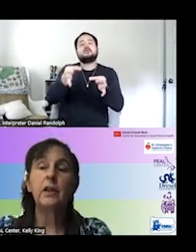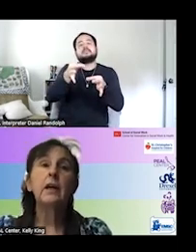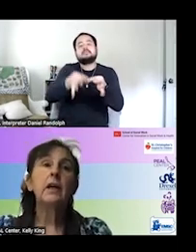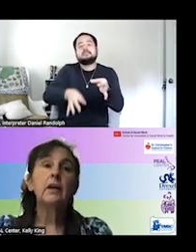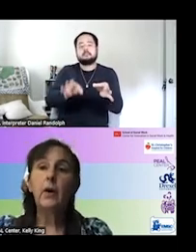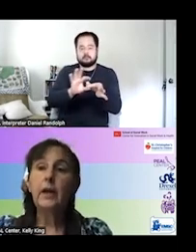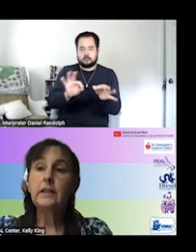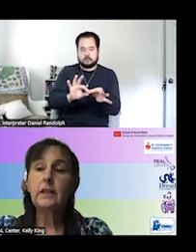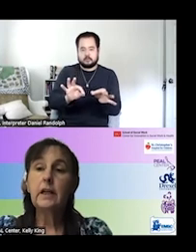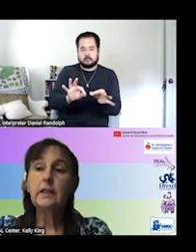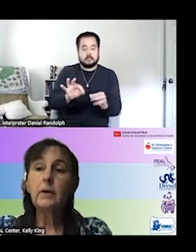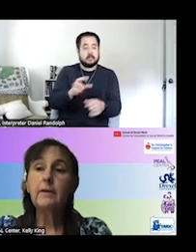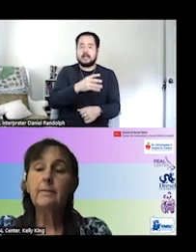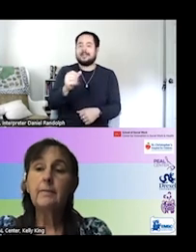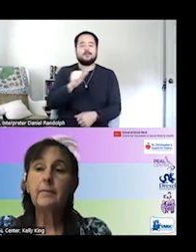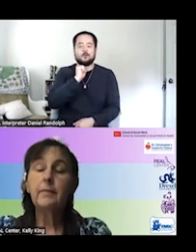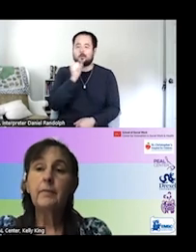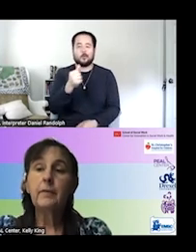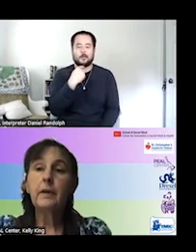situation.